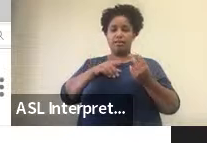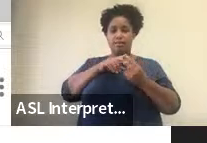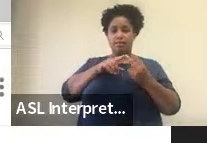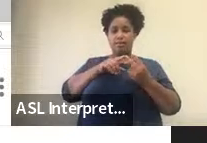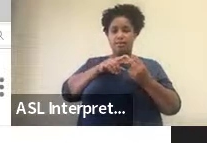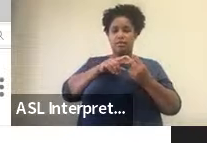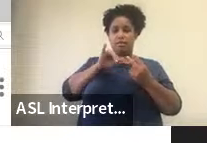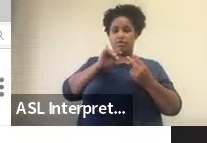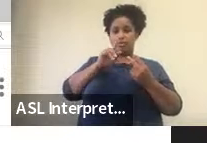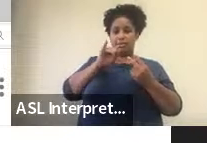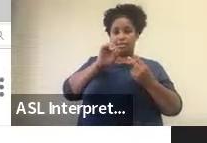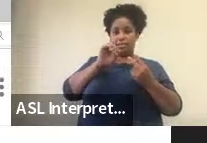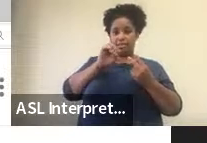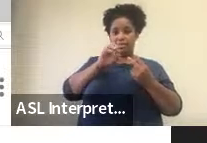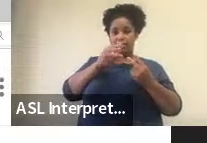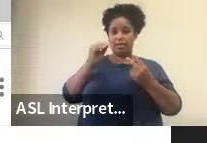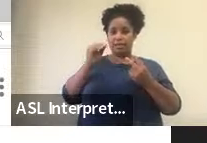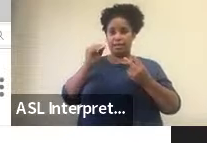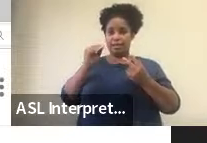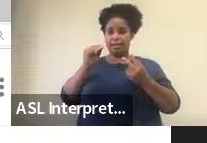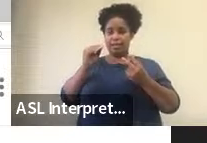pluck Julie and